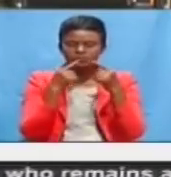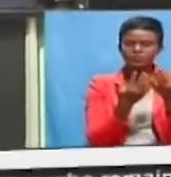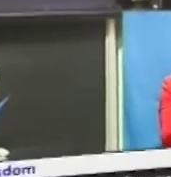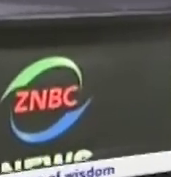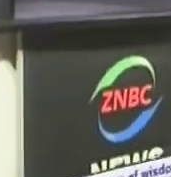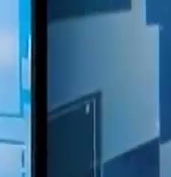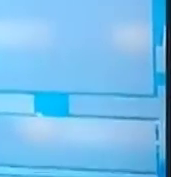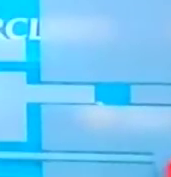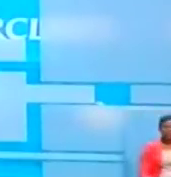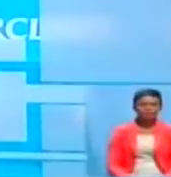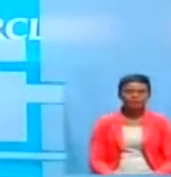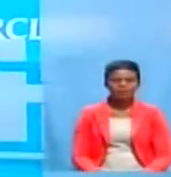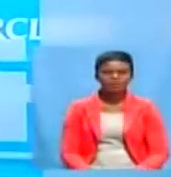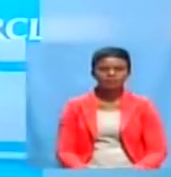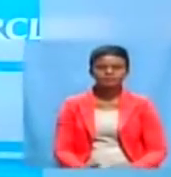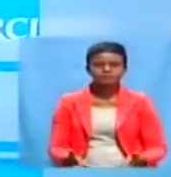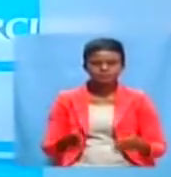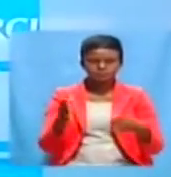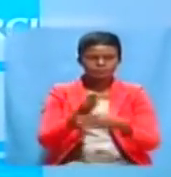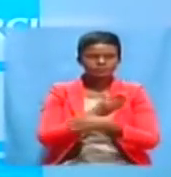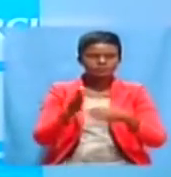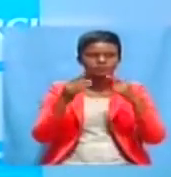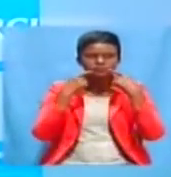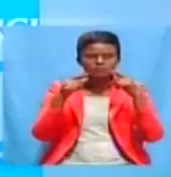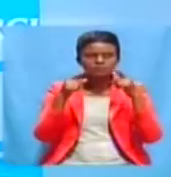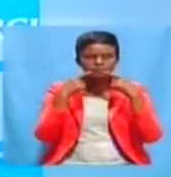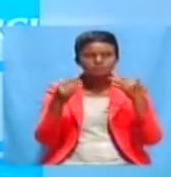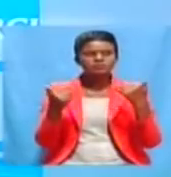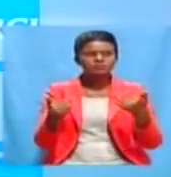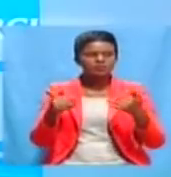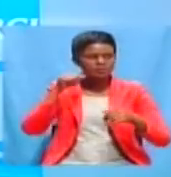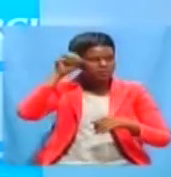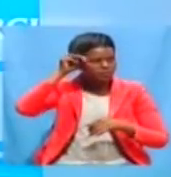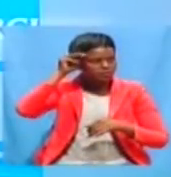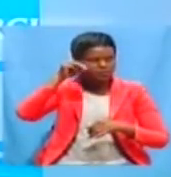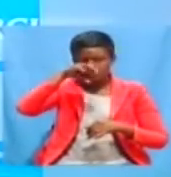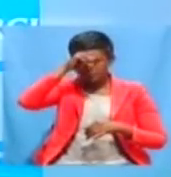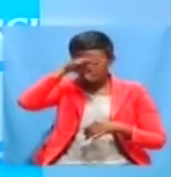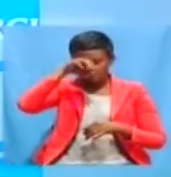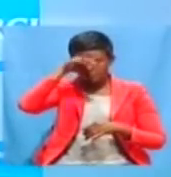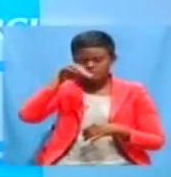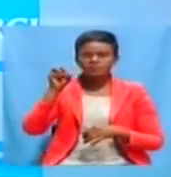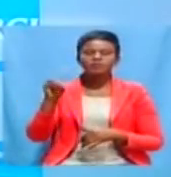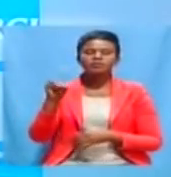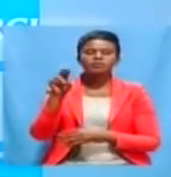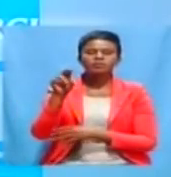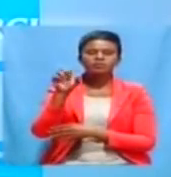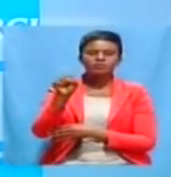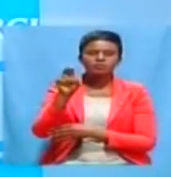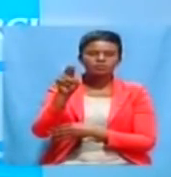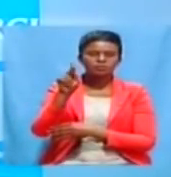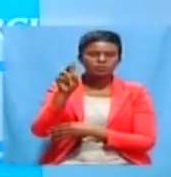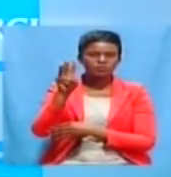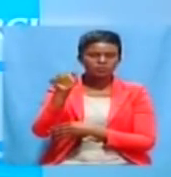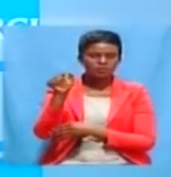shortly. And our business news in detail. Minister of Mines and Minerals Development Richard Musuku has announced